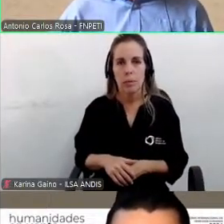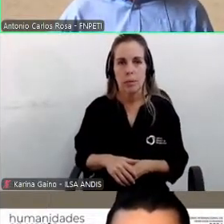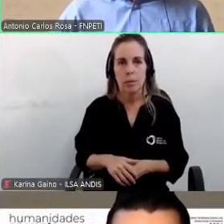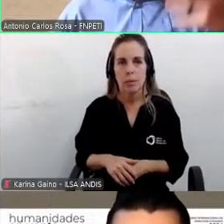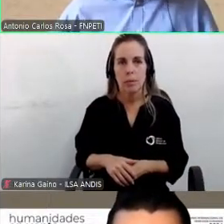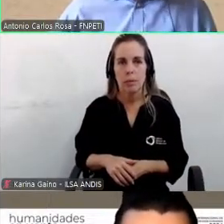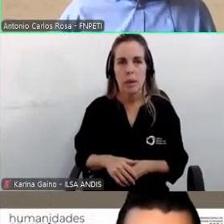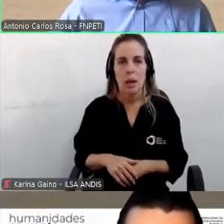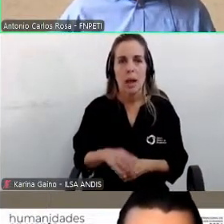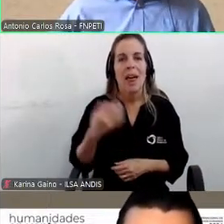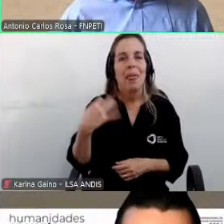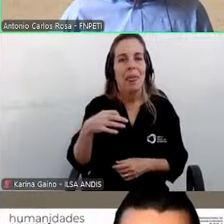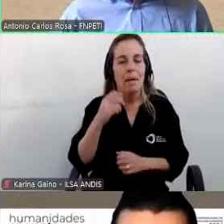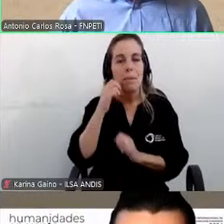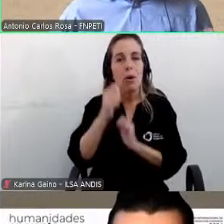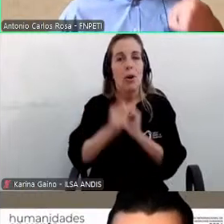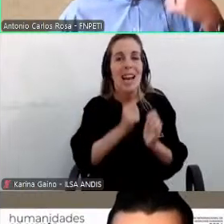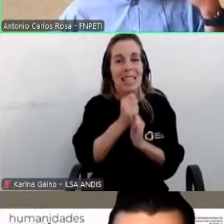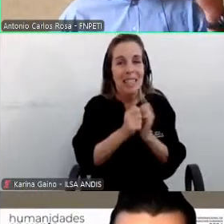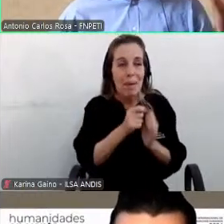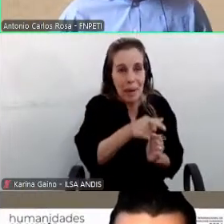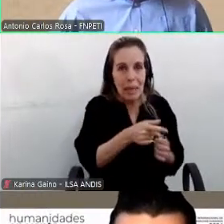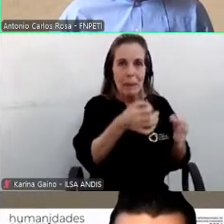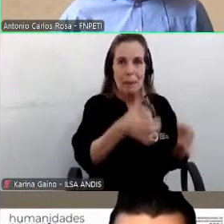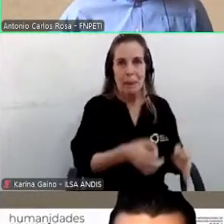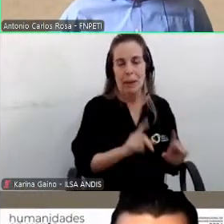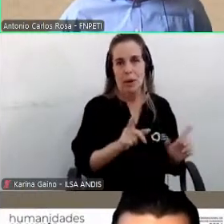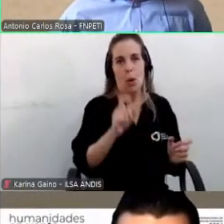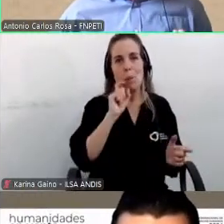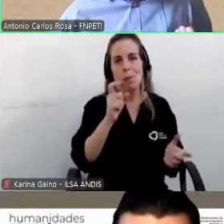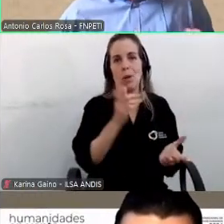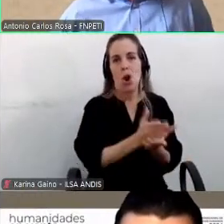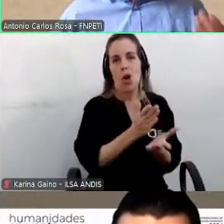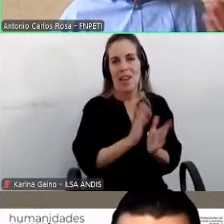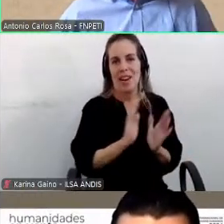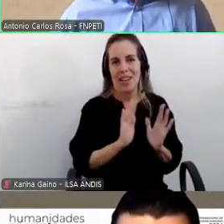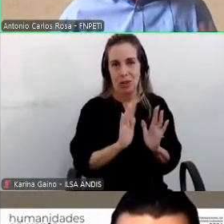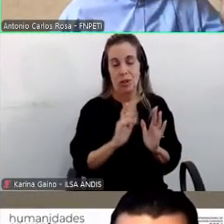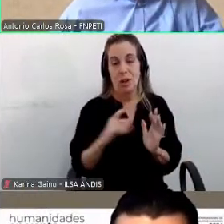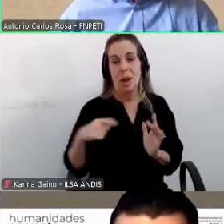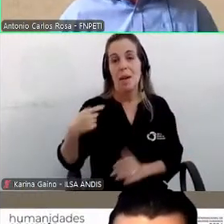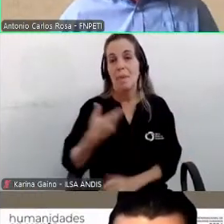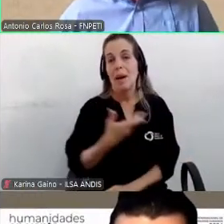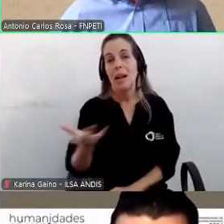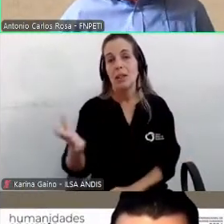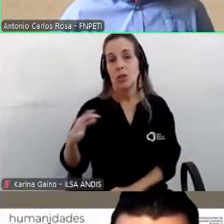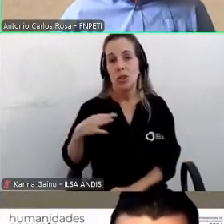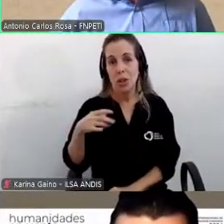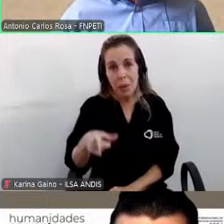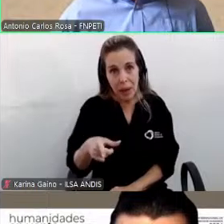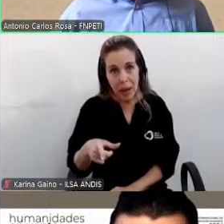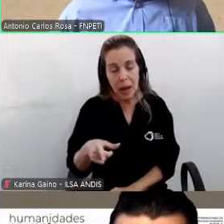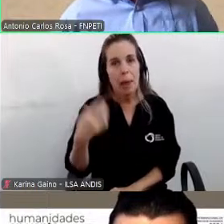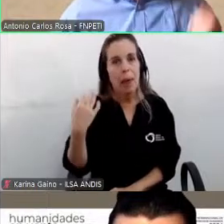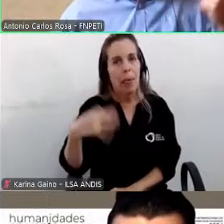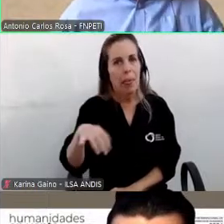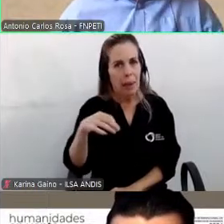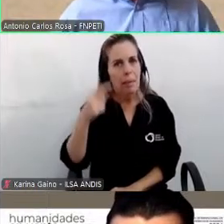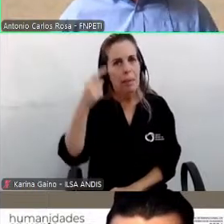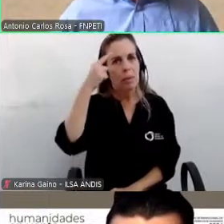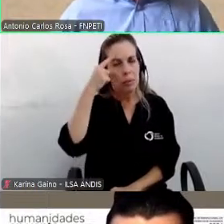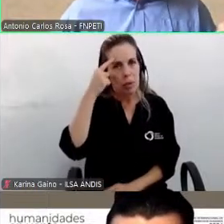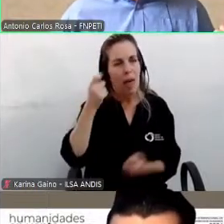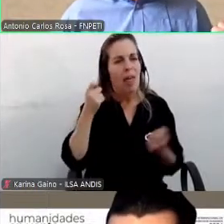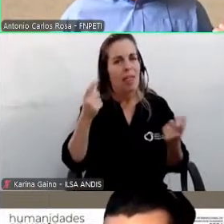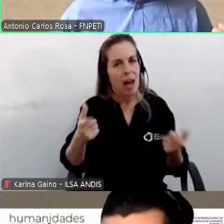to guarantee that their supply chains are free of violations and sustainable. And in terms of the